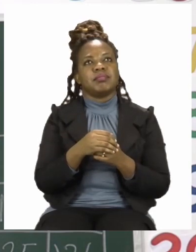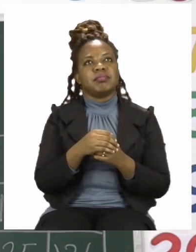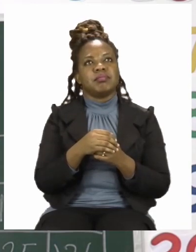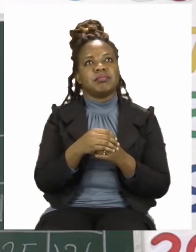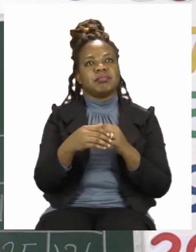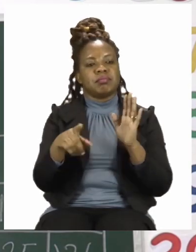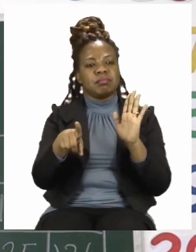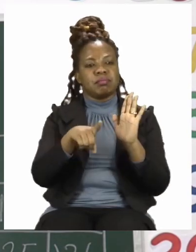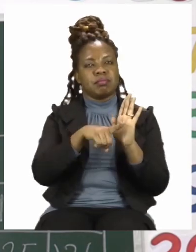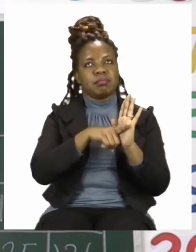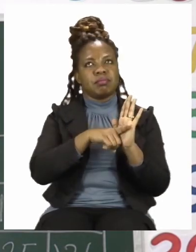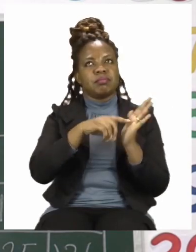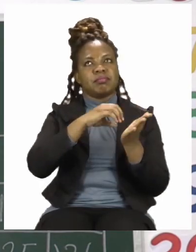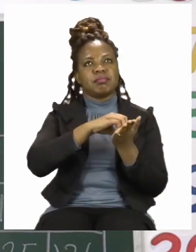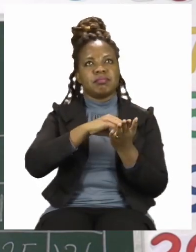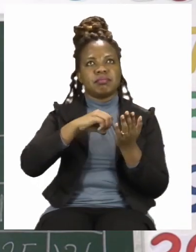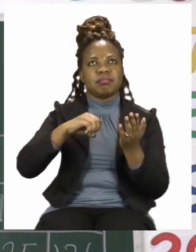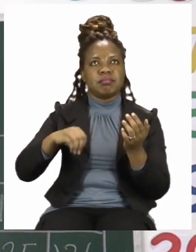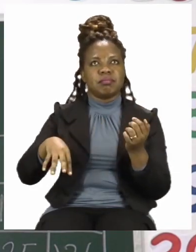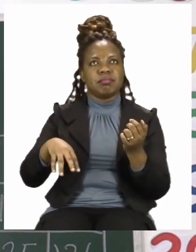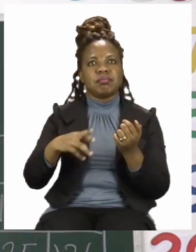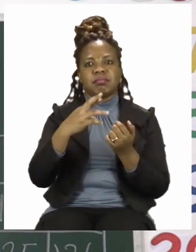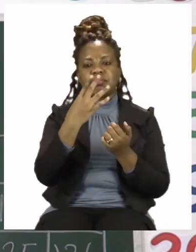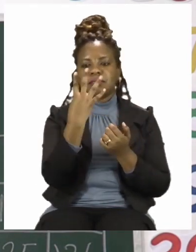4 Namibian dollars.